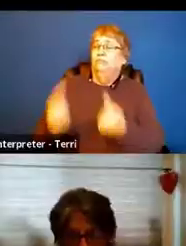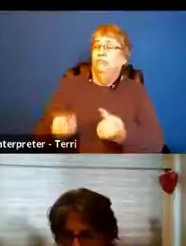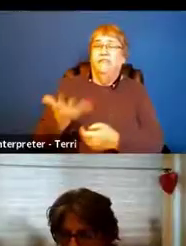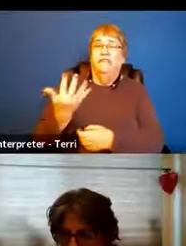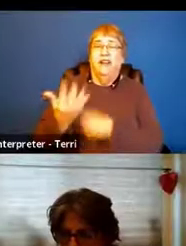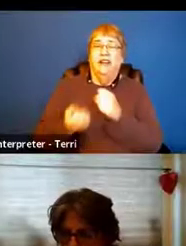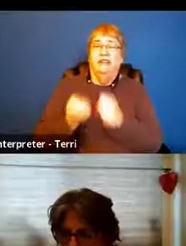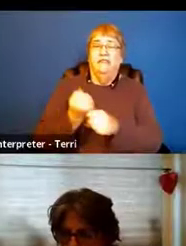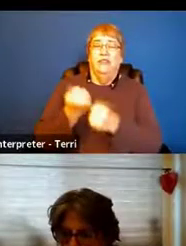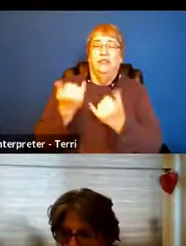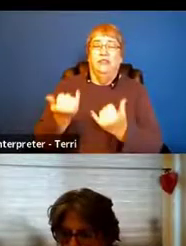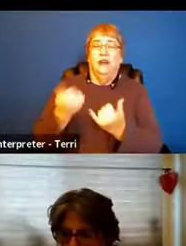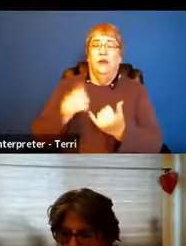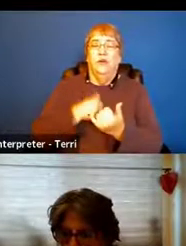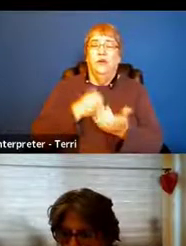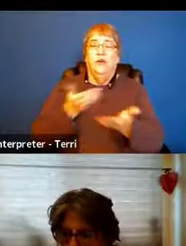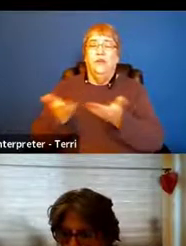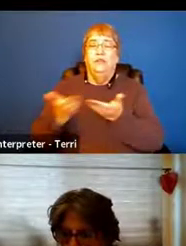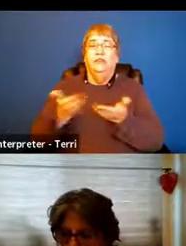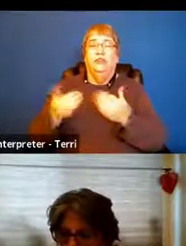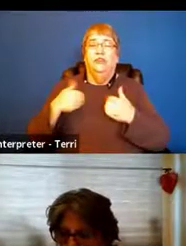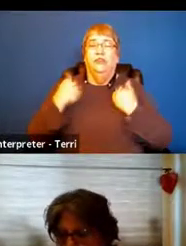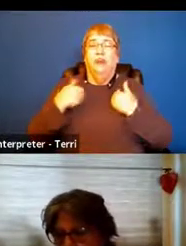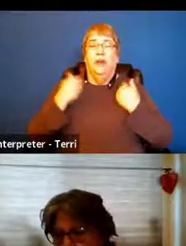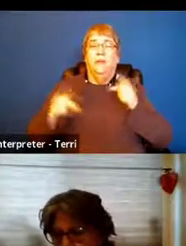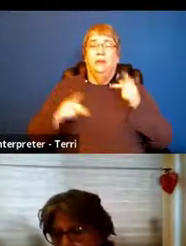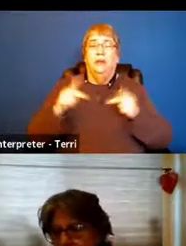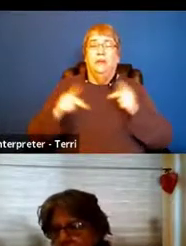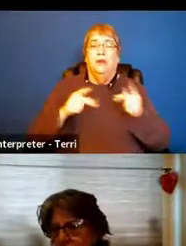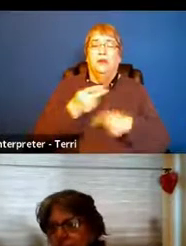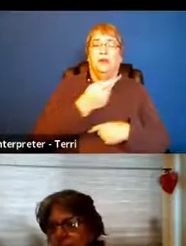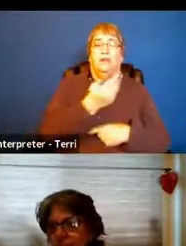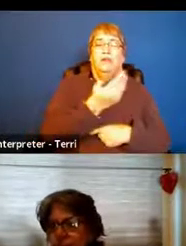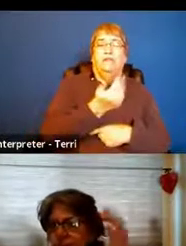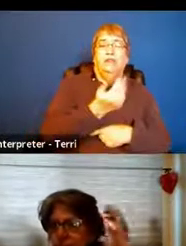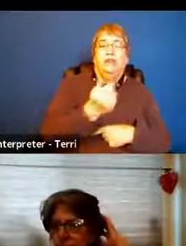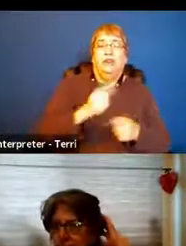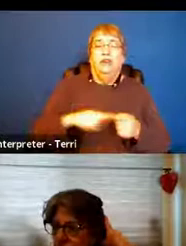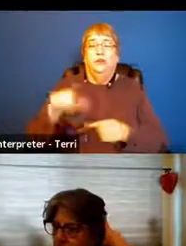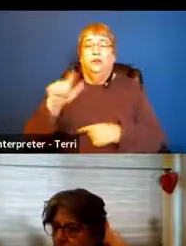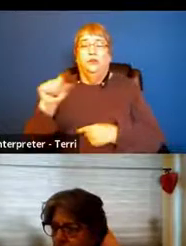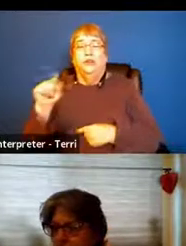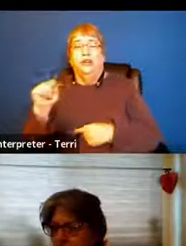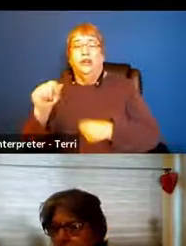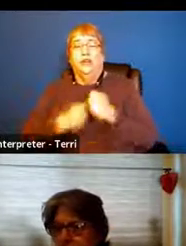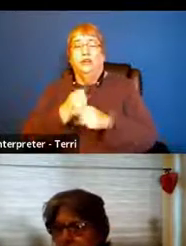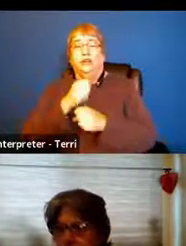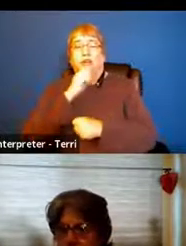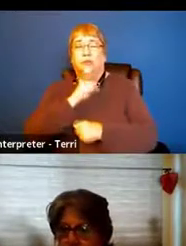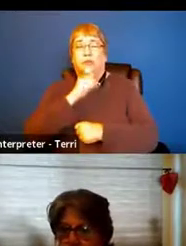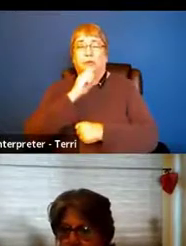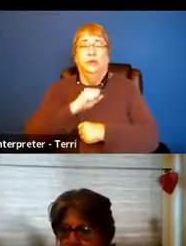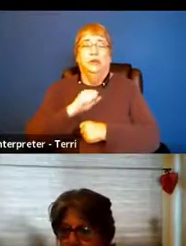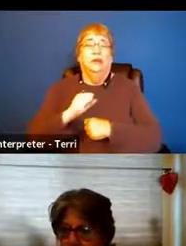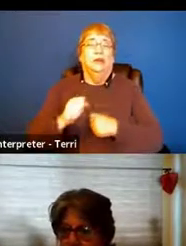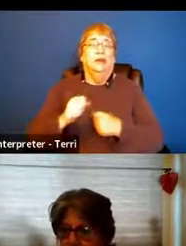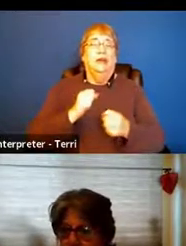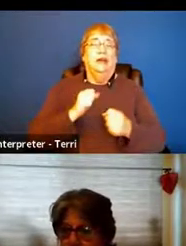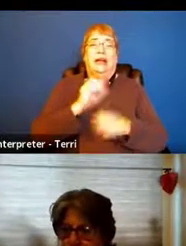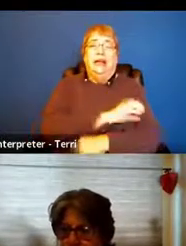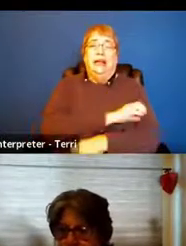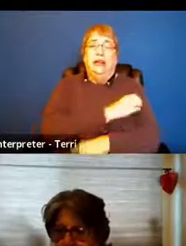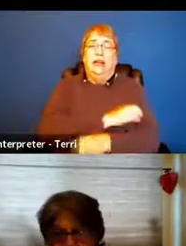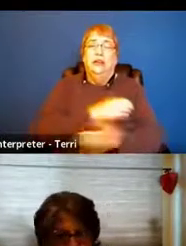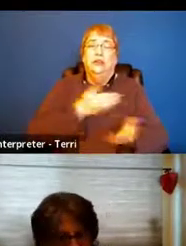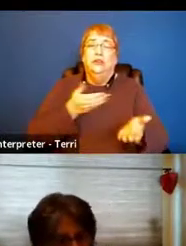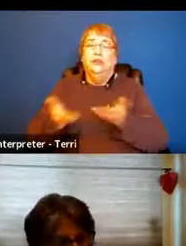we serve youth 15 to 26 years old and provide a variety of services, including prevention level programming, clinical